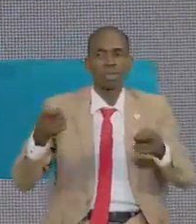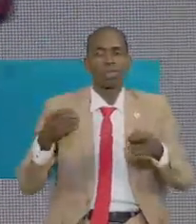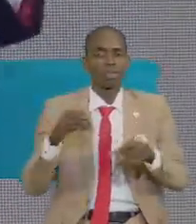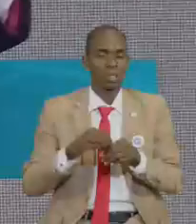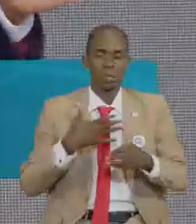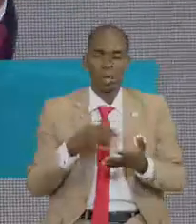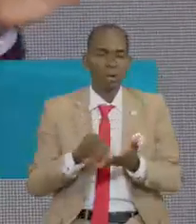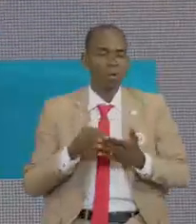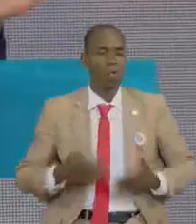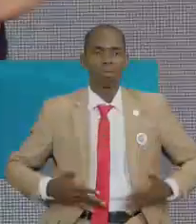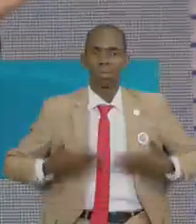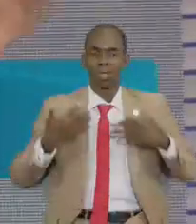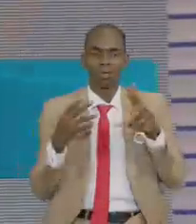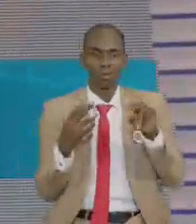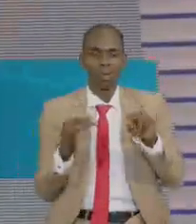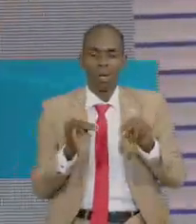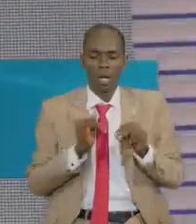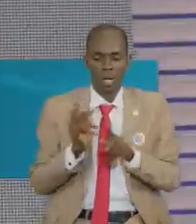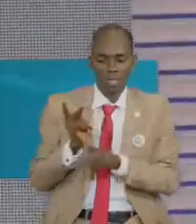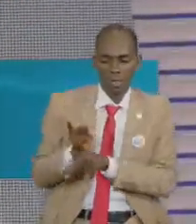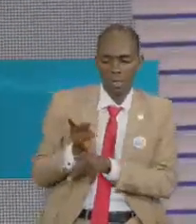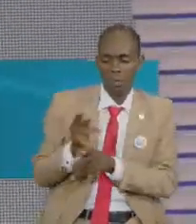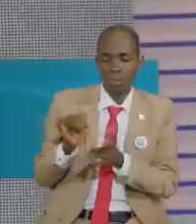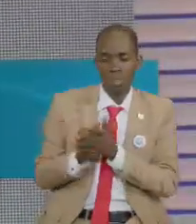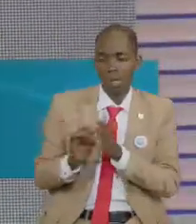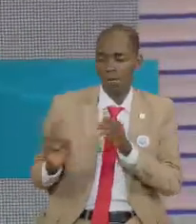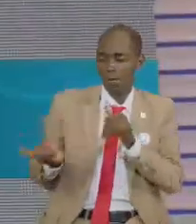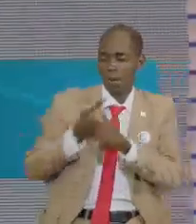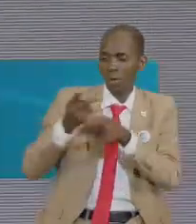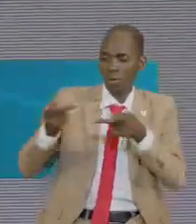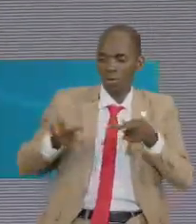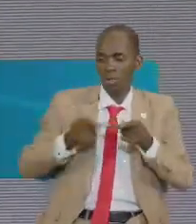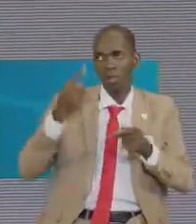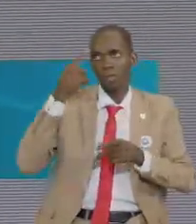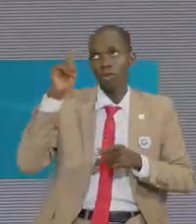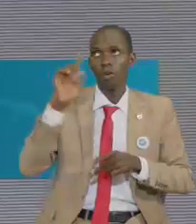I reserve that place for Christ.